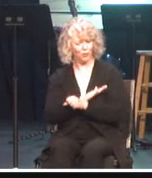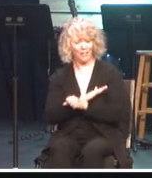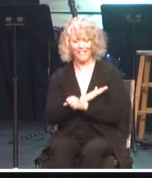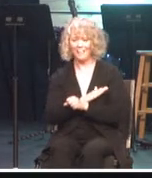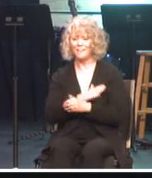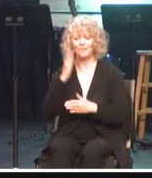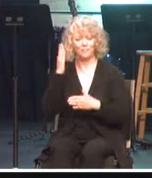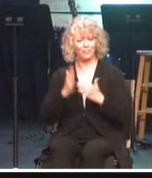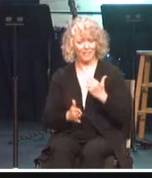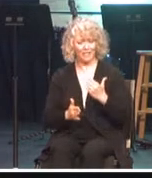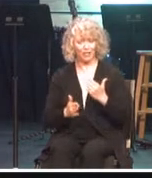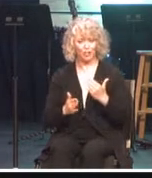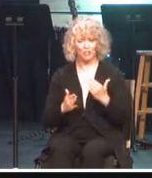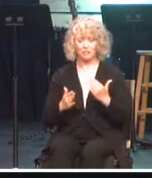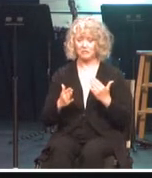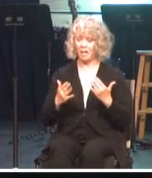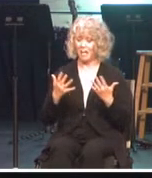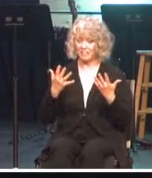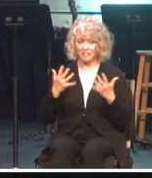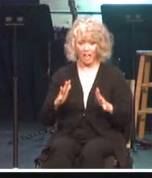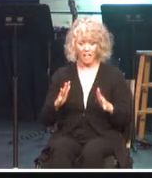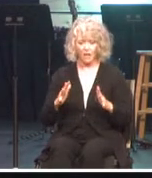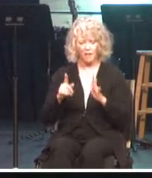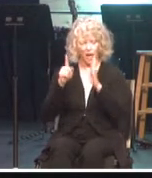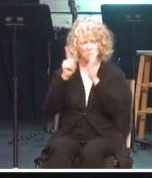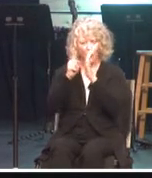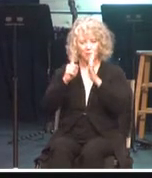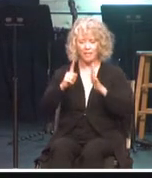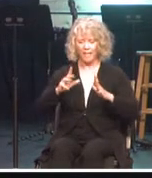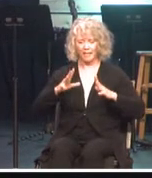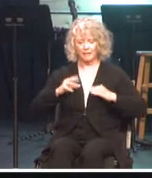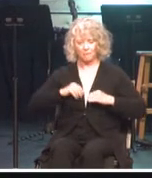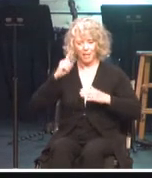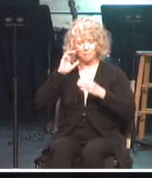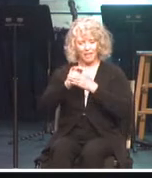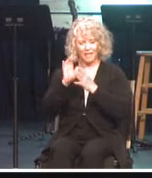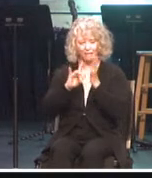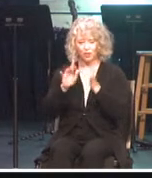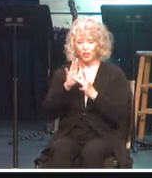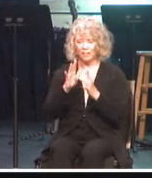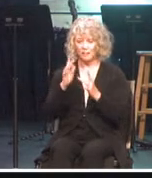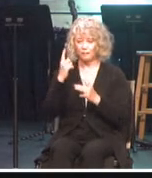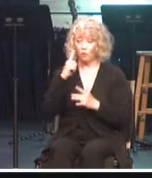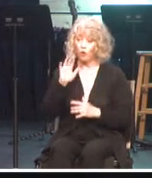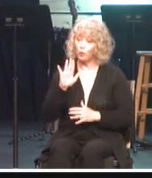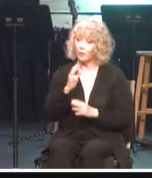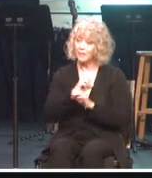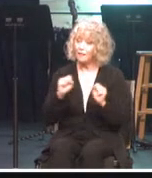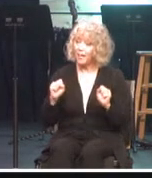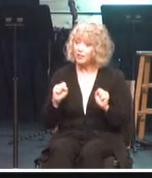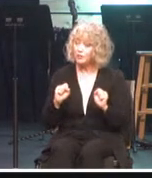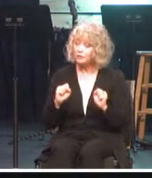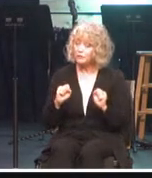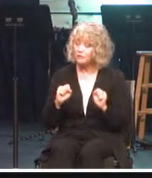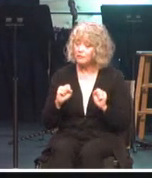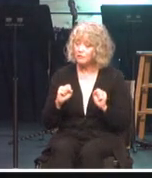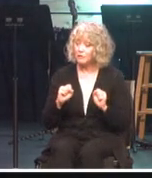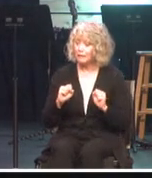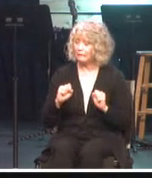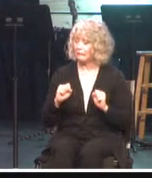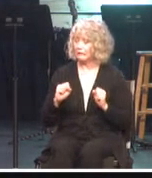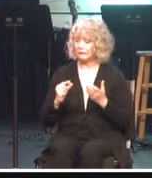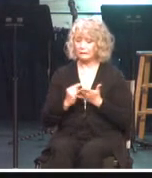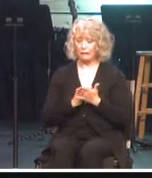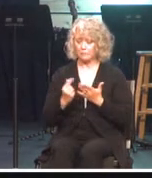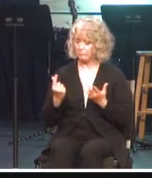its purpose the moment they believed in Jesus for salvation. Not knowing what to do with